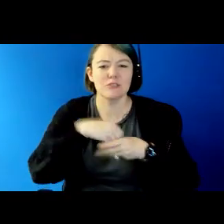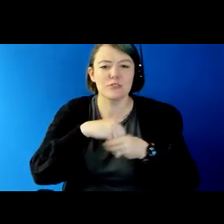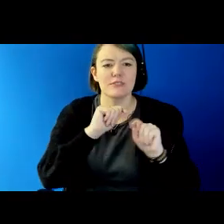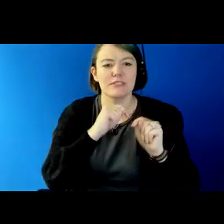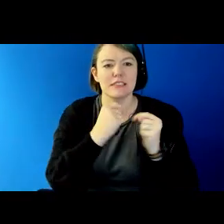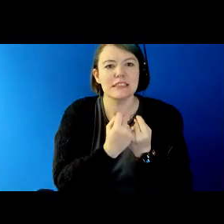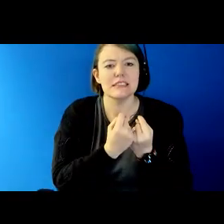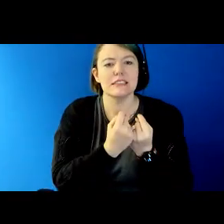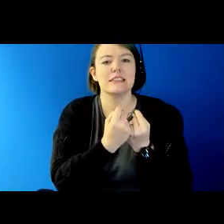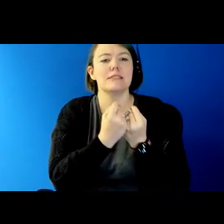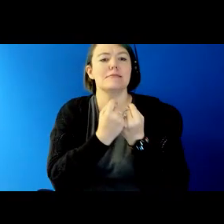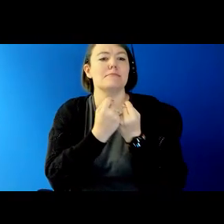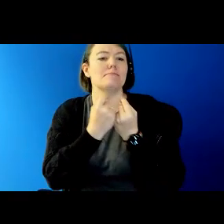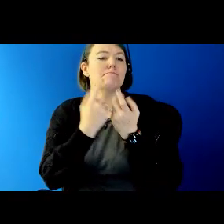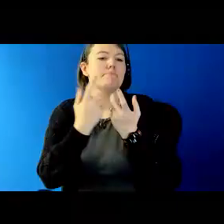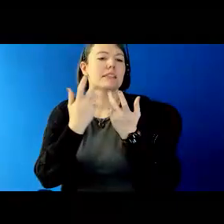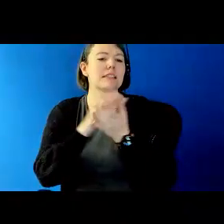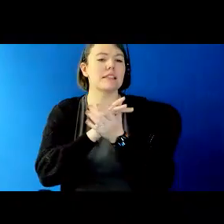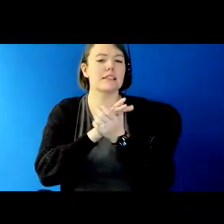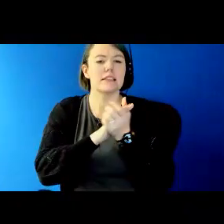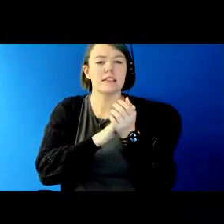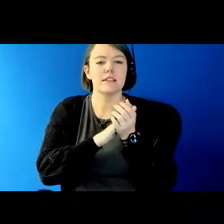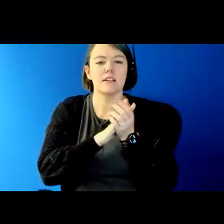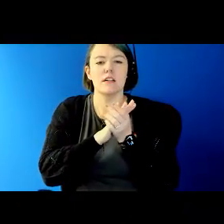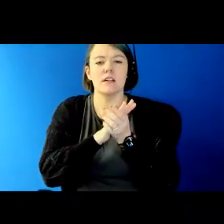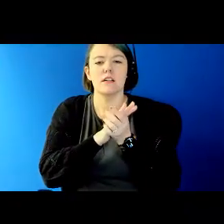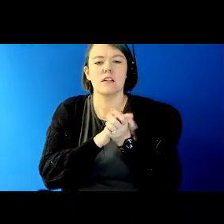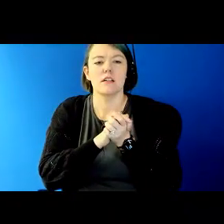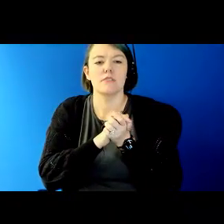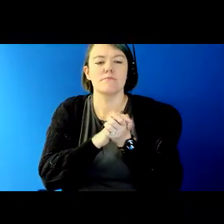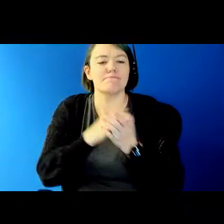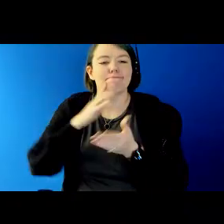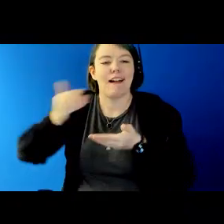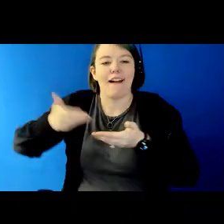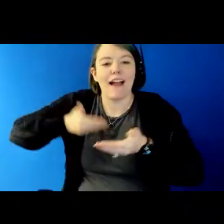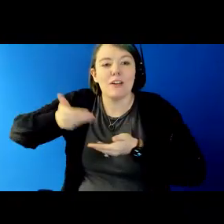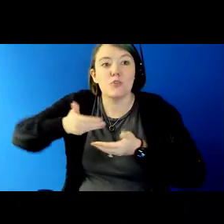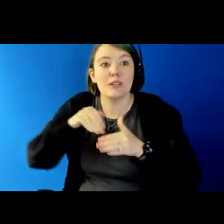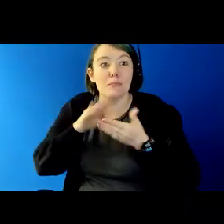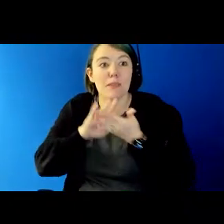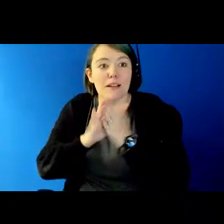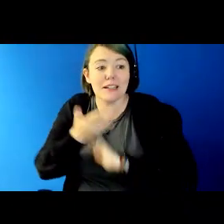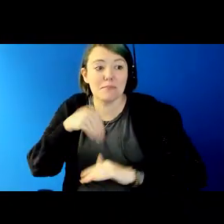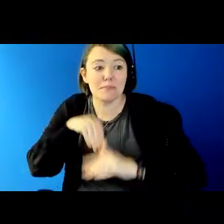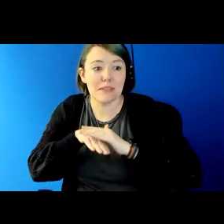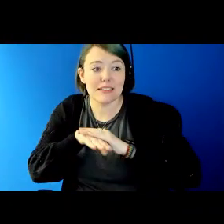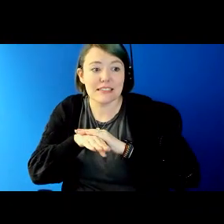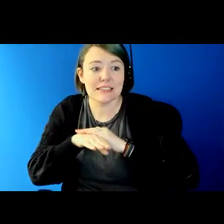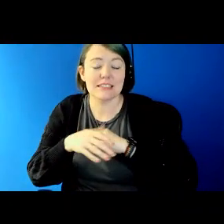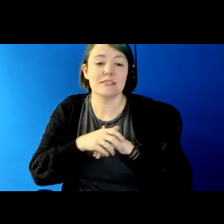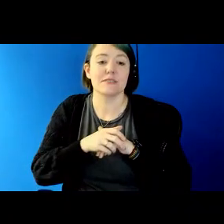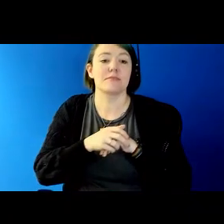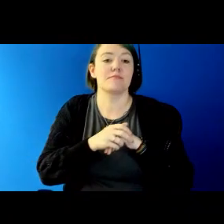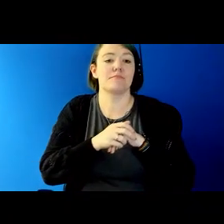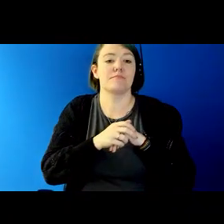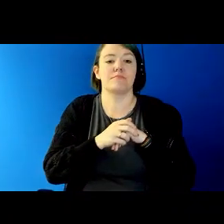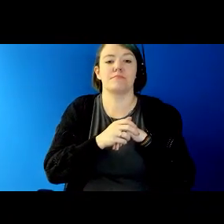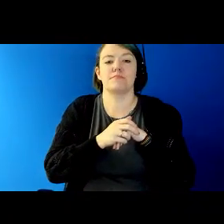employees with disabilities and fostering their professional growth. We also highlighted the power of employee resource